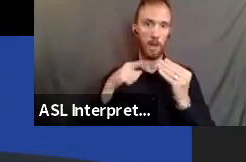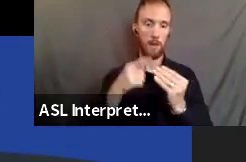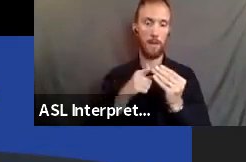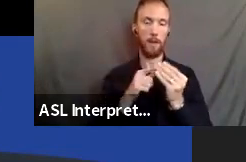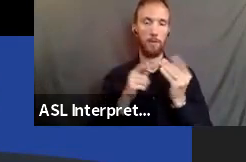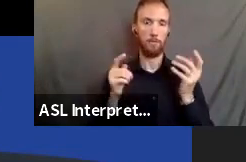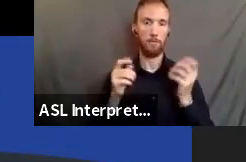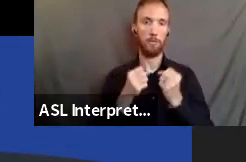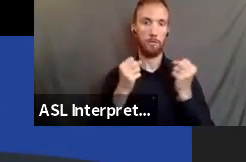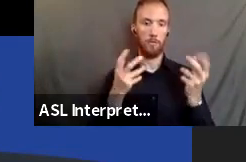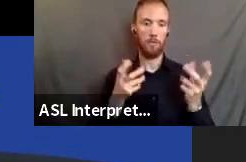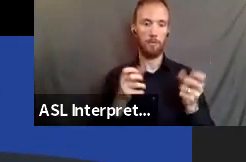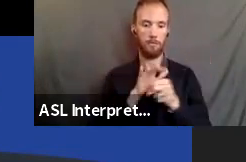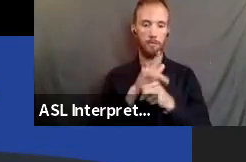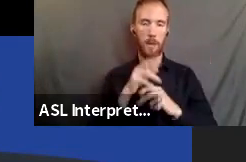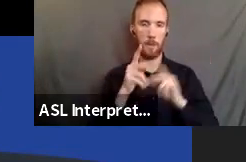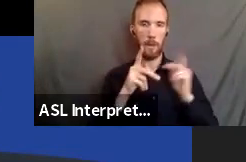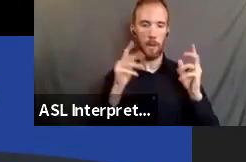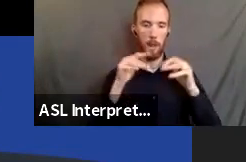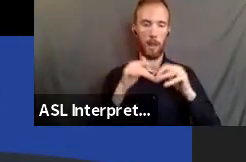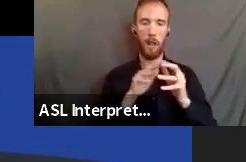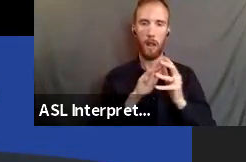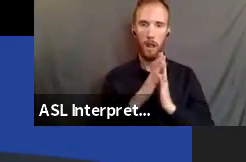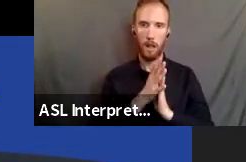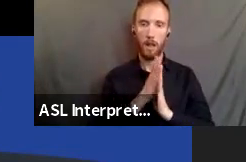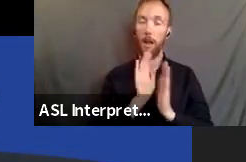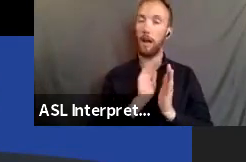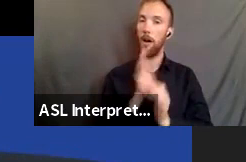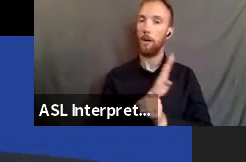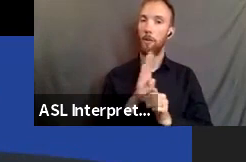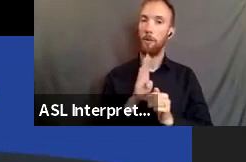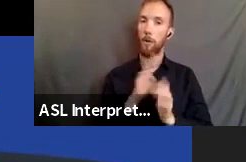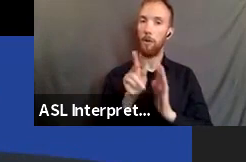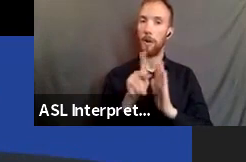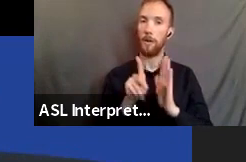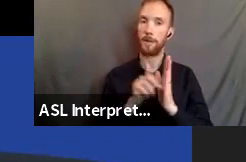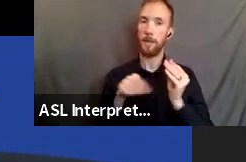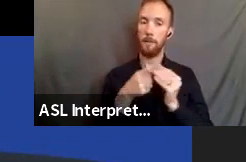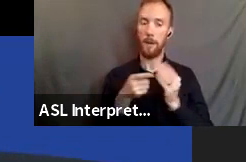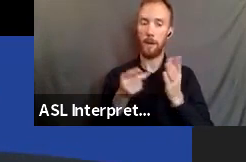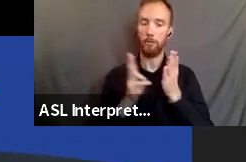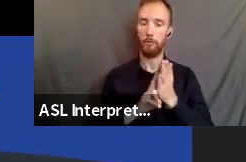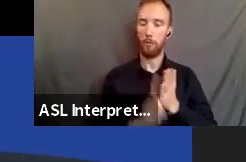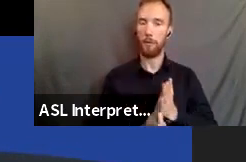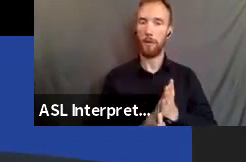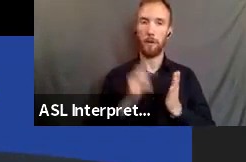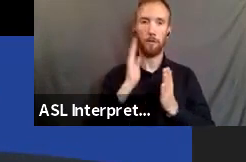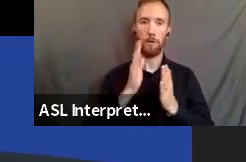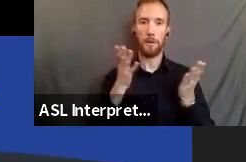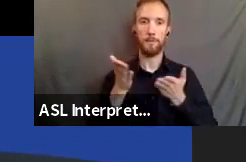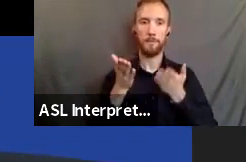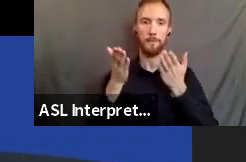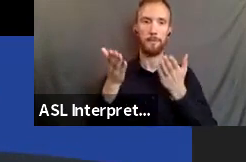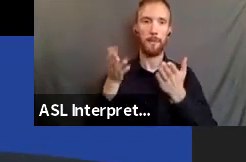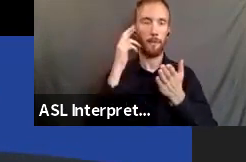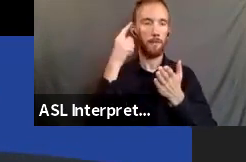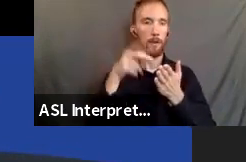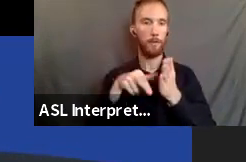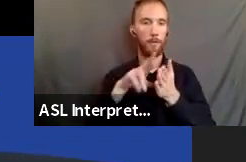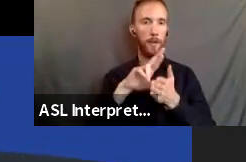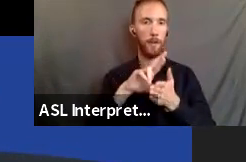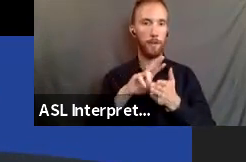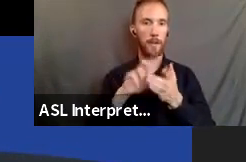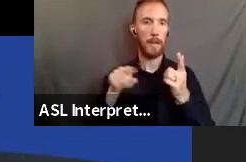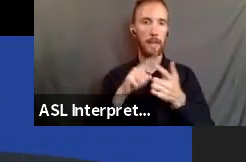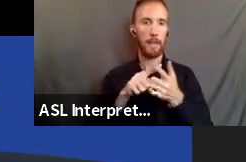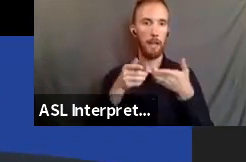that our board policy on controlled enrollment will be up for review and presented to the board for amendment in late